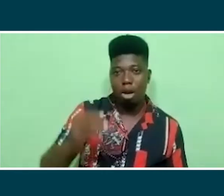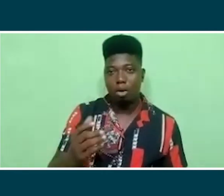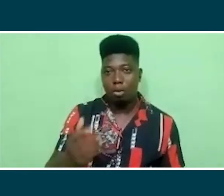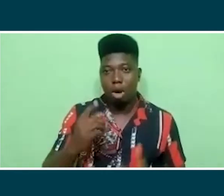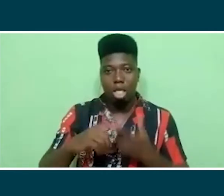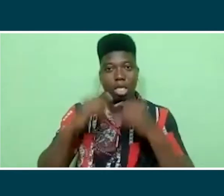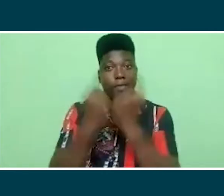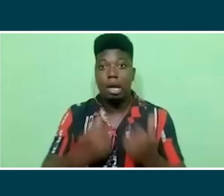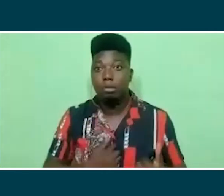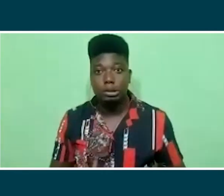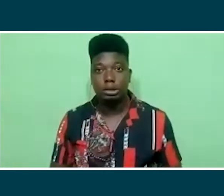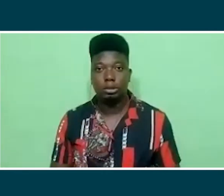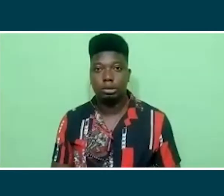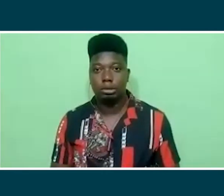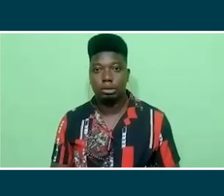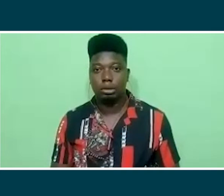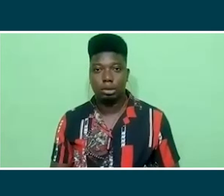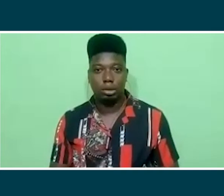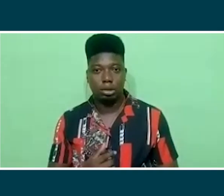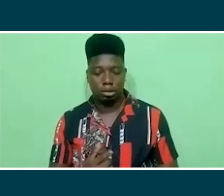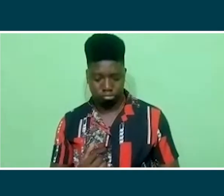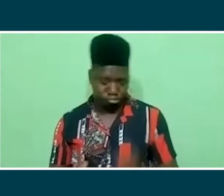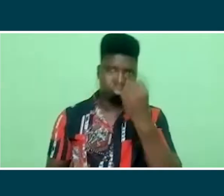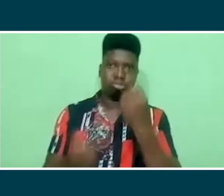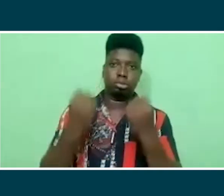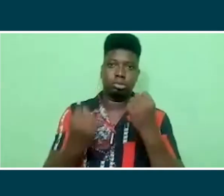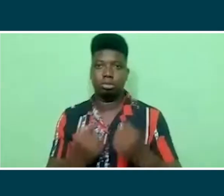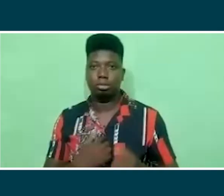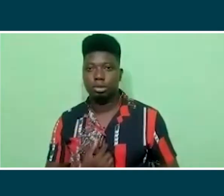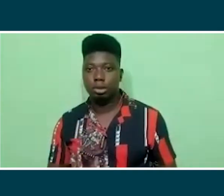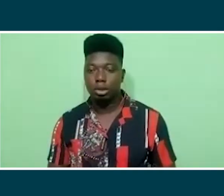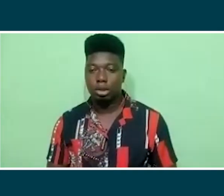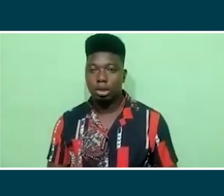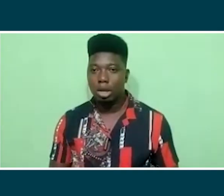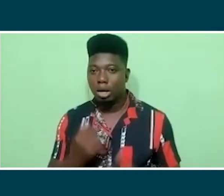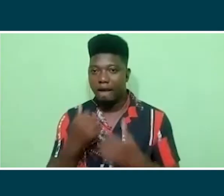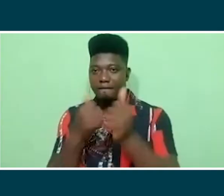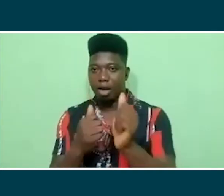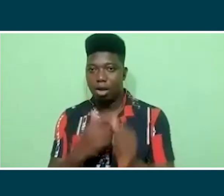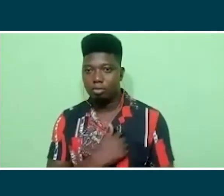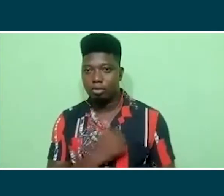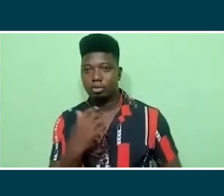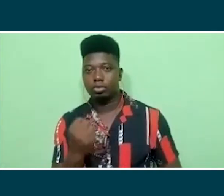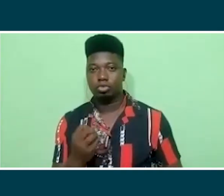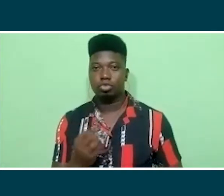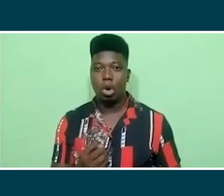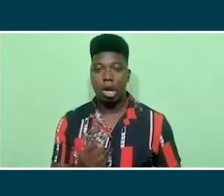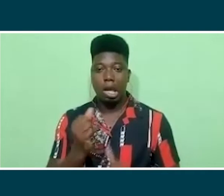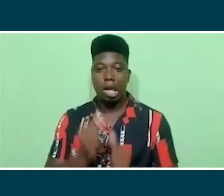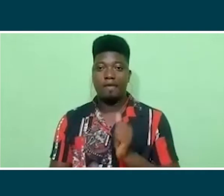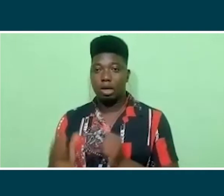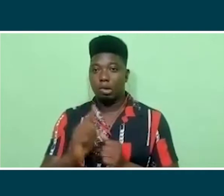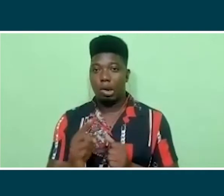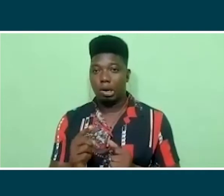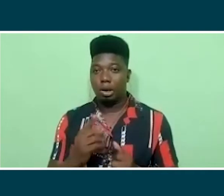by punching me. I walked away. He followed me. So now everyone around me, my friends, who are in a boarding school,